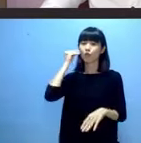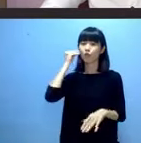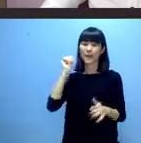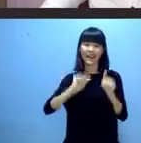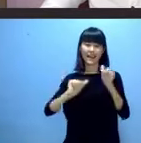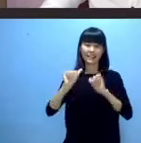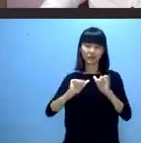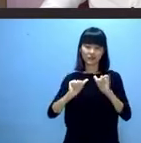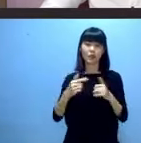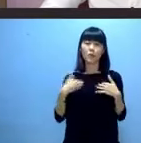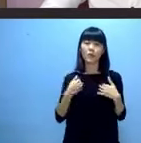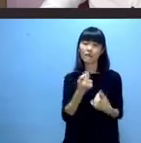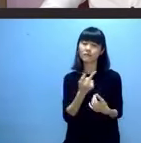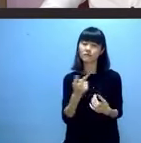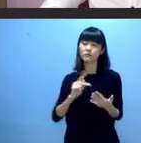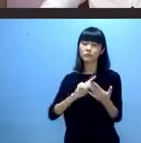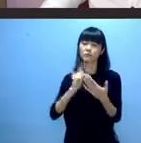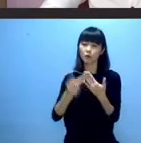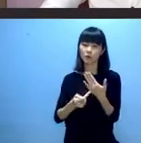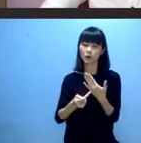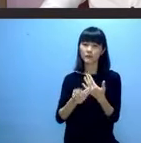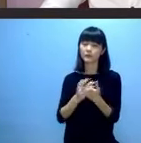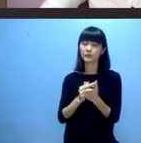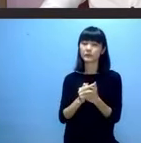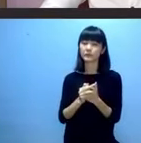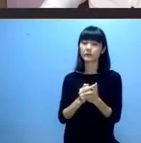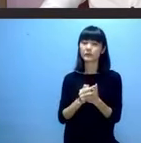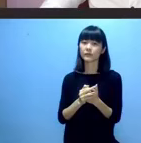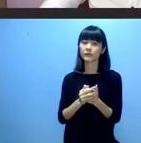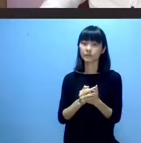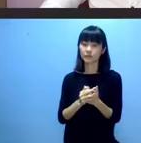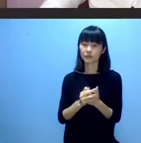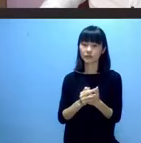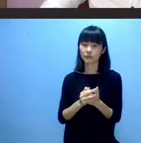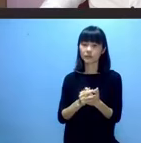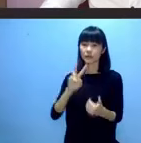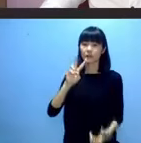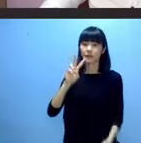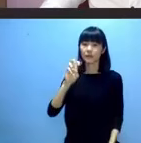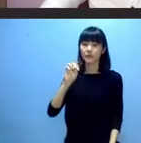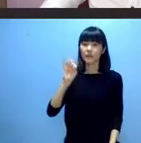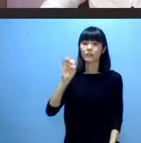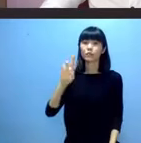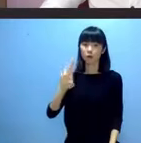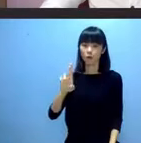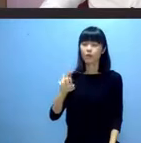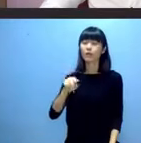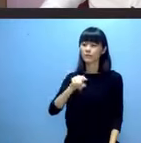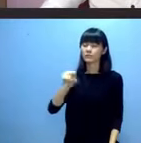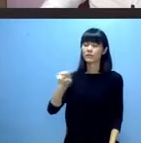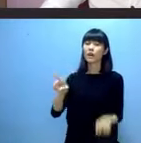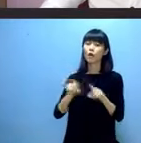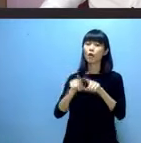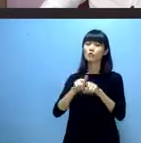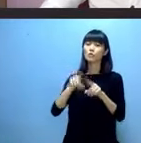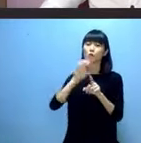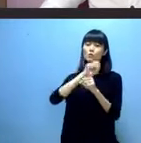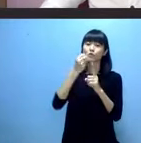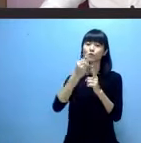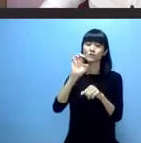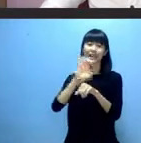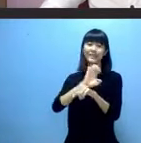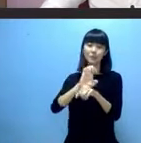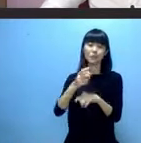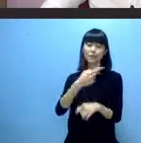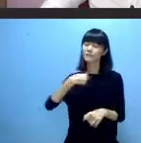Mm. Yeah. So we have a couple of program vendors. Most of them are actually social enterprises too. It's like, you right. know, supporting each other during